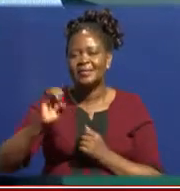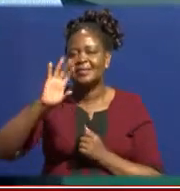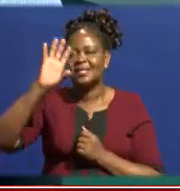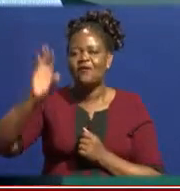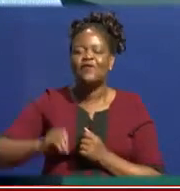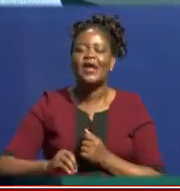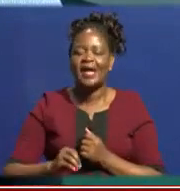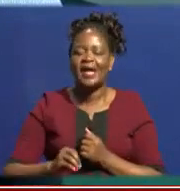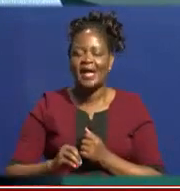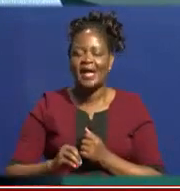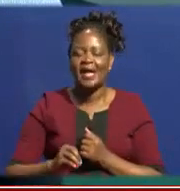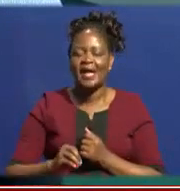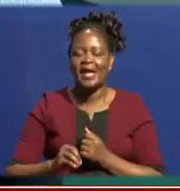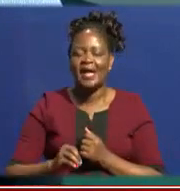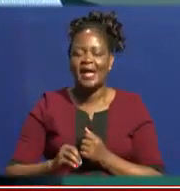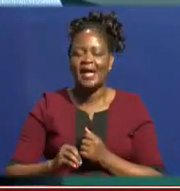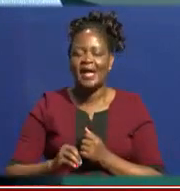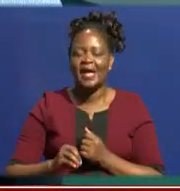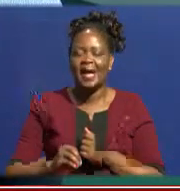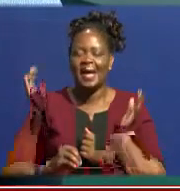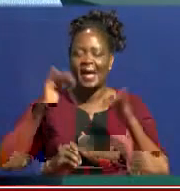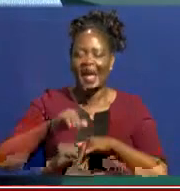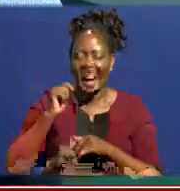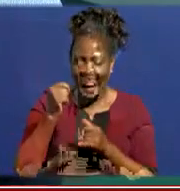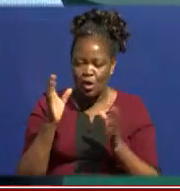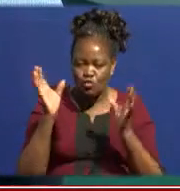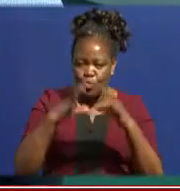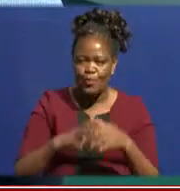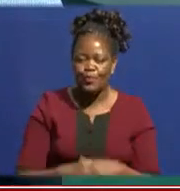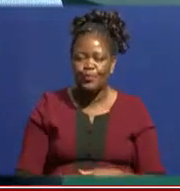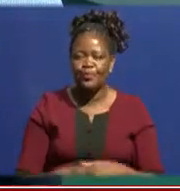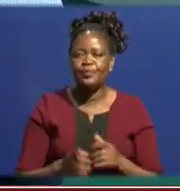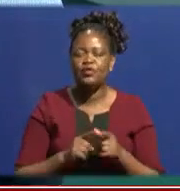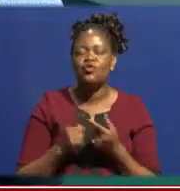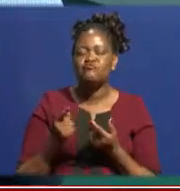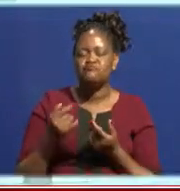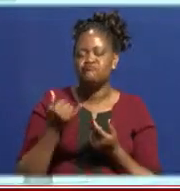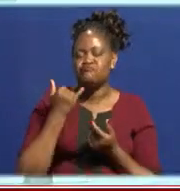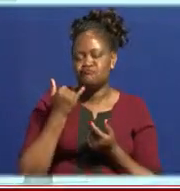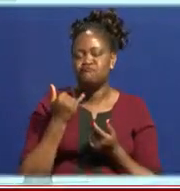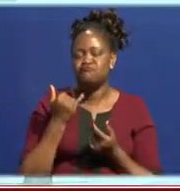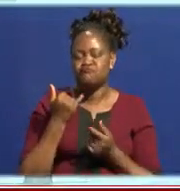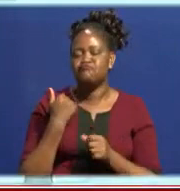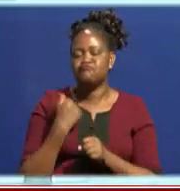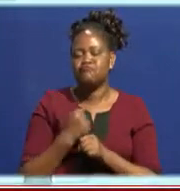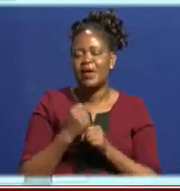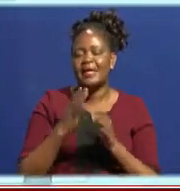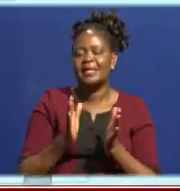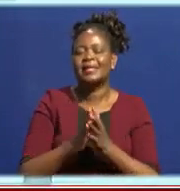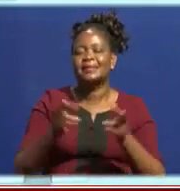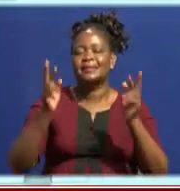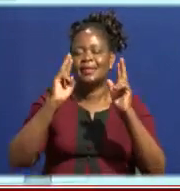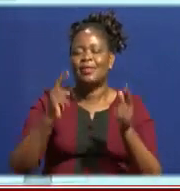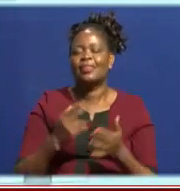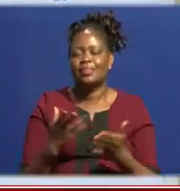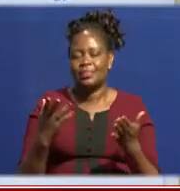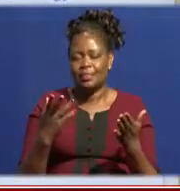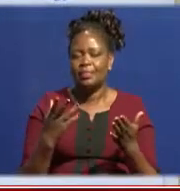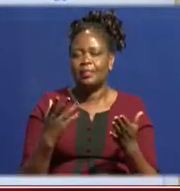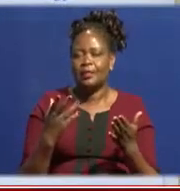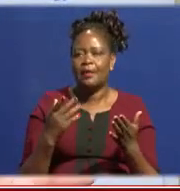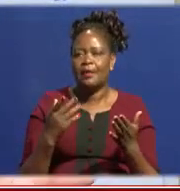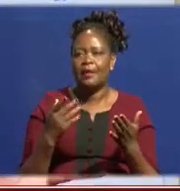Africa Device Assembly Kenya, venture of local mobile network operators and international device